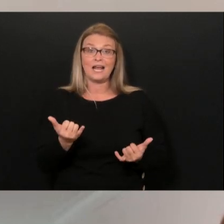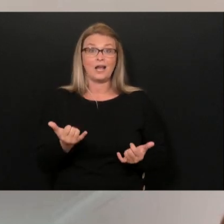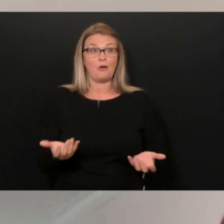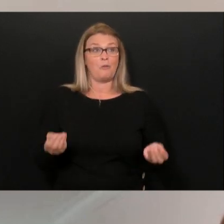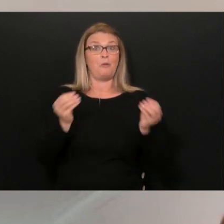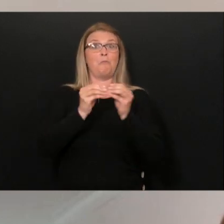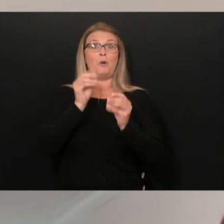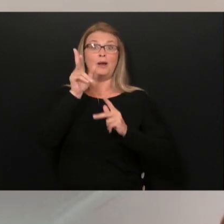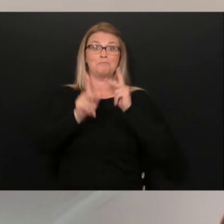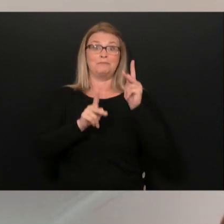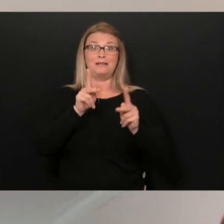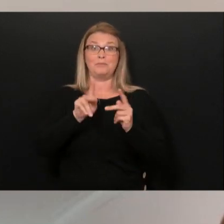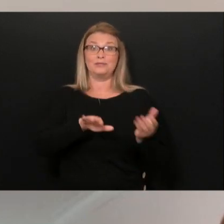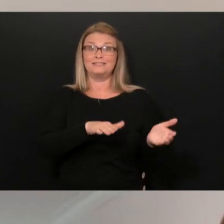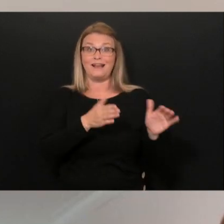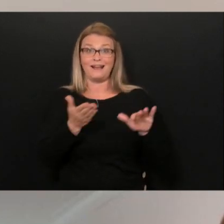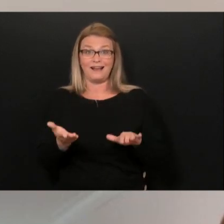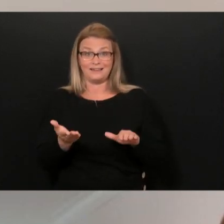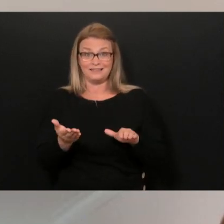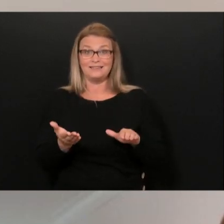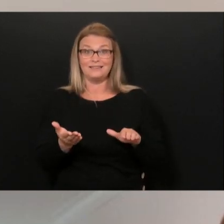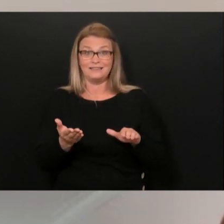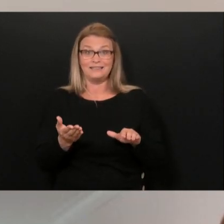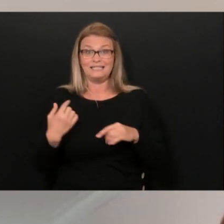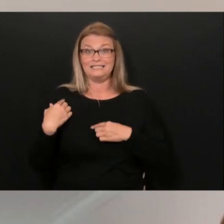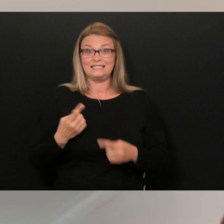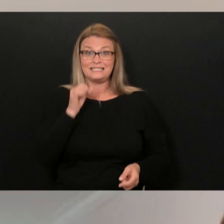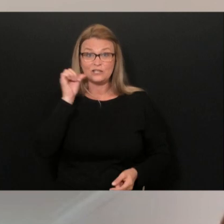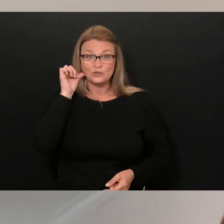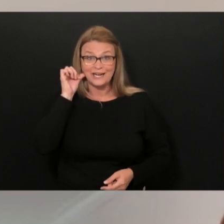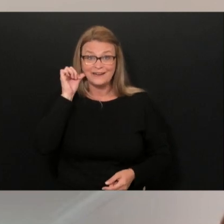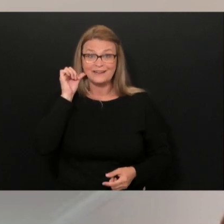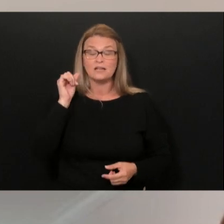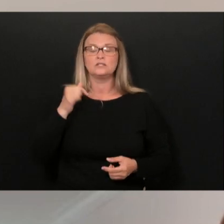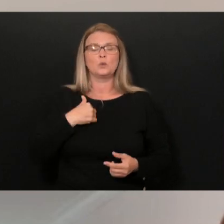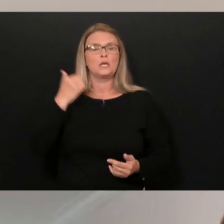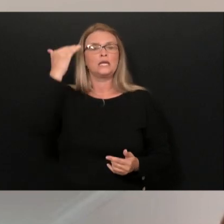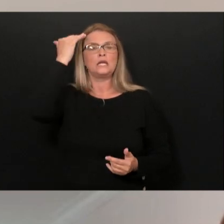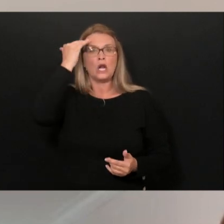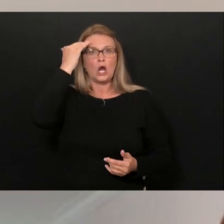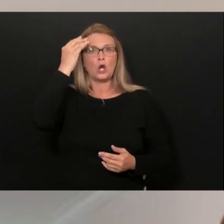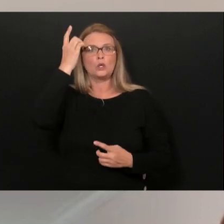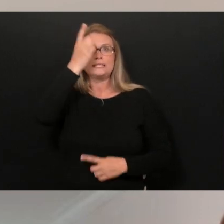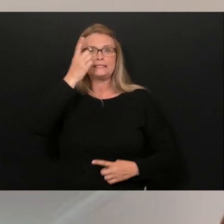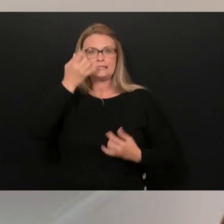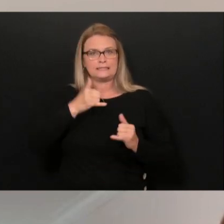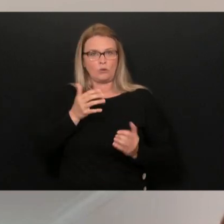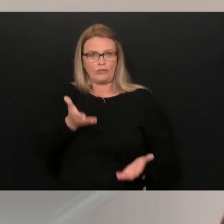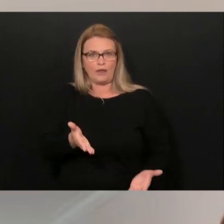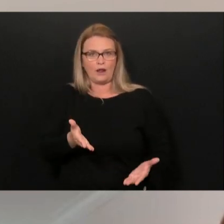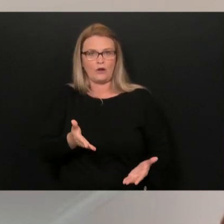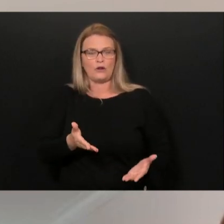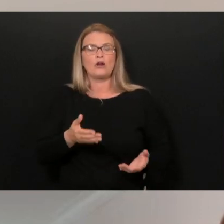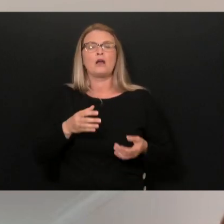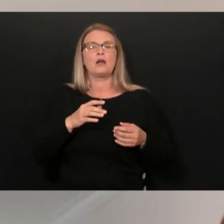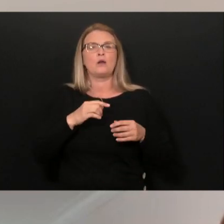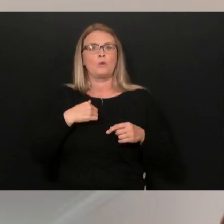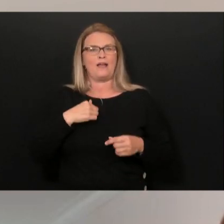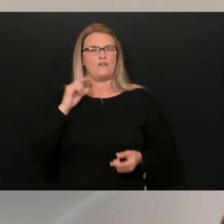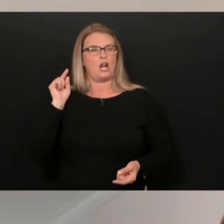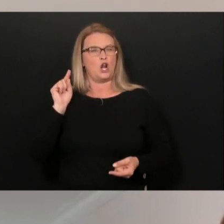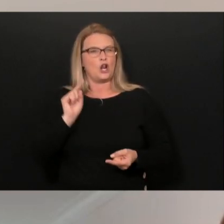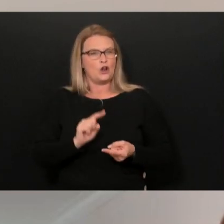of people of West Virginians have died. And we know the virus is still there, and we have a low rate